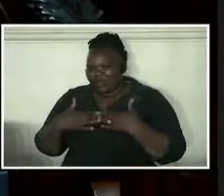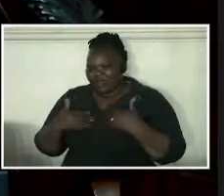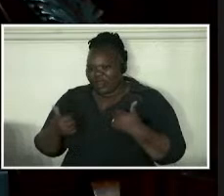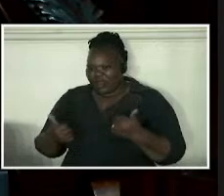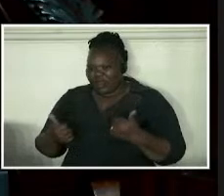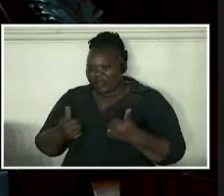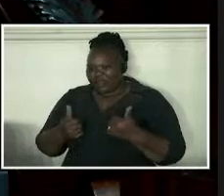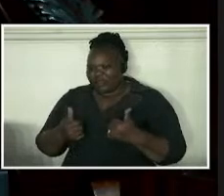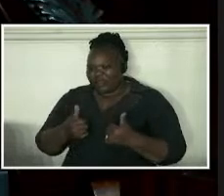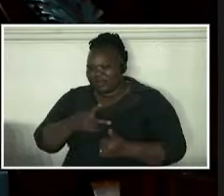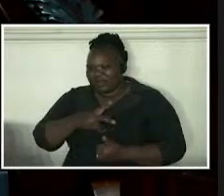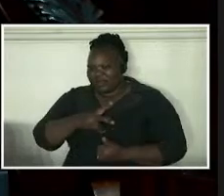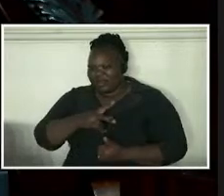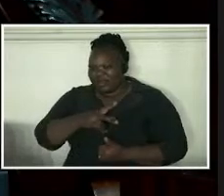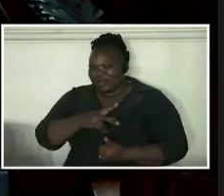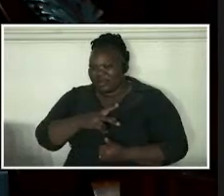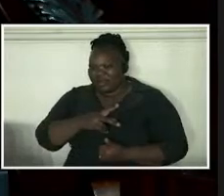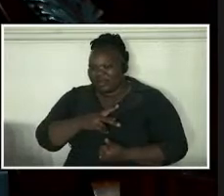is